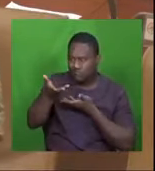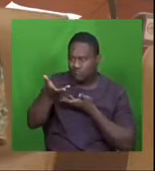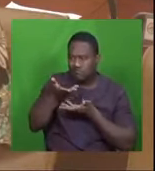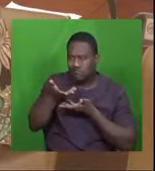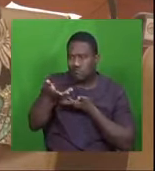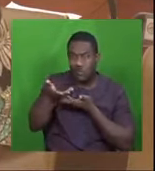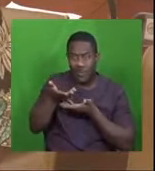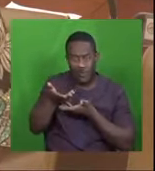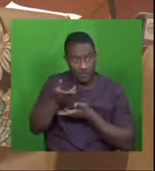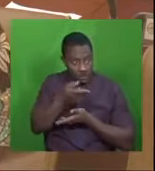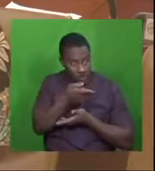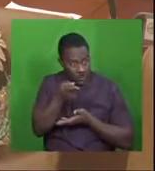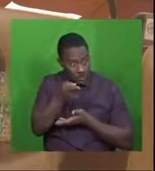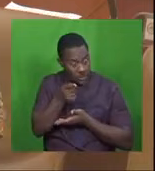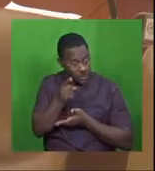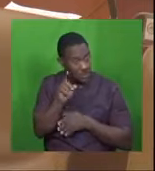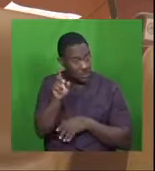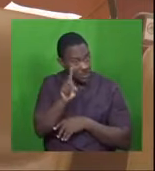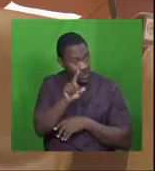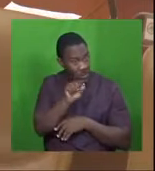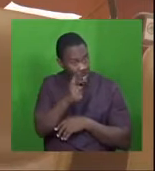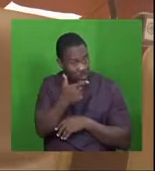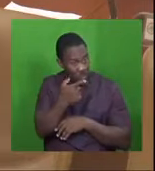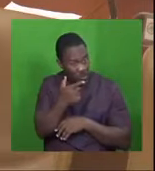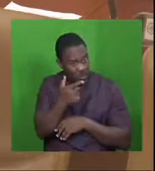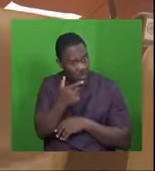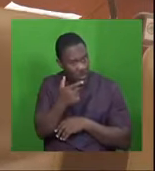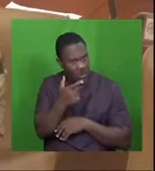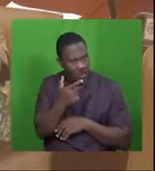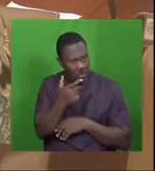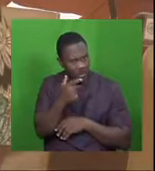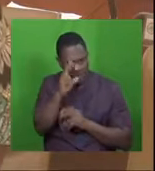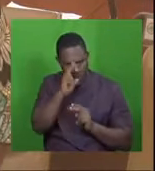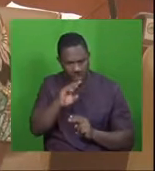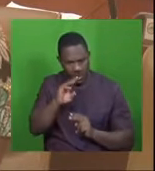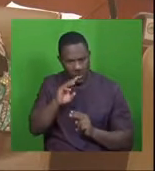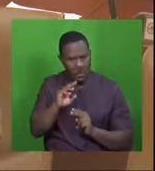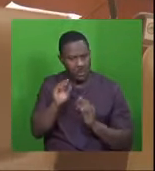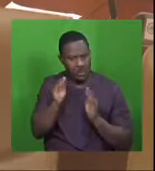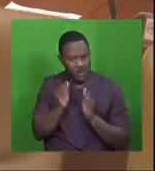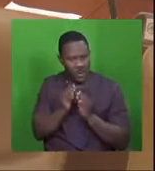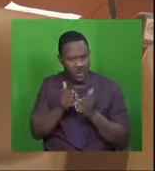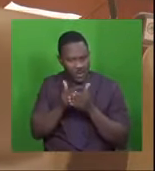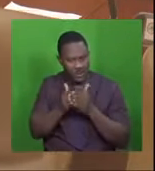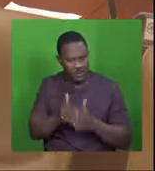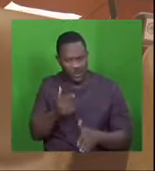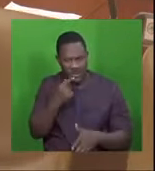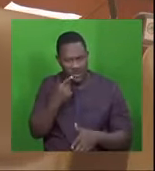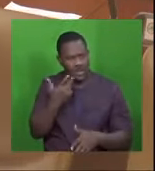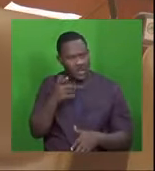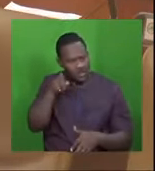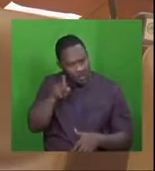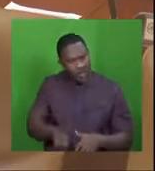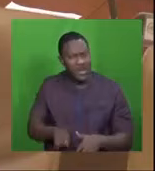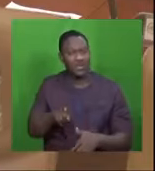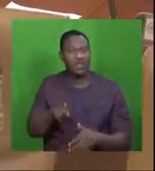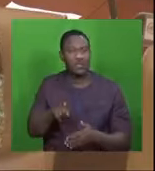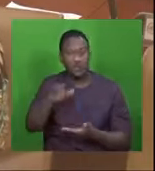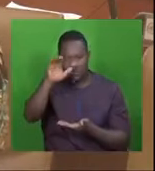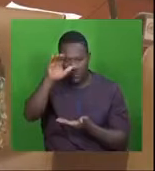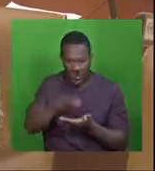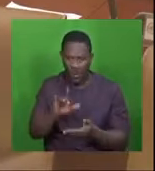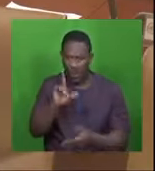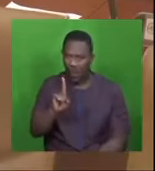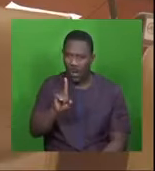we were in this house in December 2021 when the Honorable Minority Leader said it is better for us to reduce the e-levy